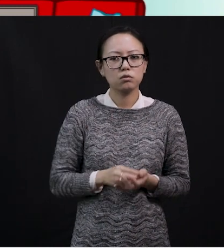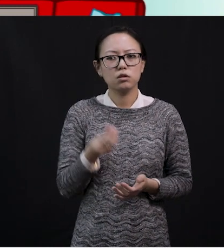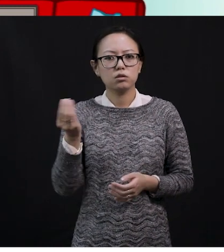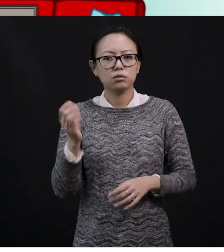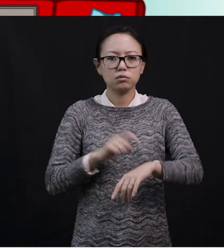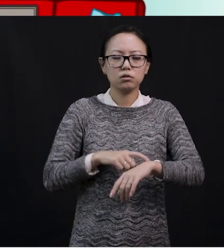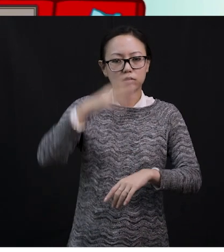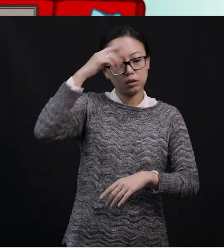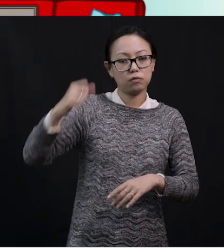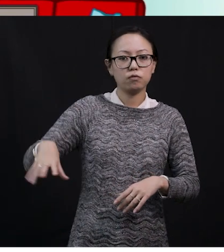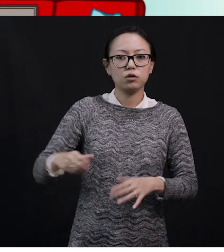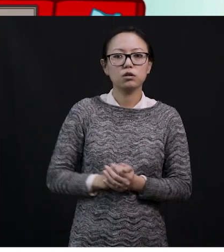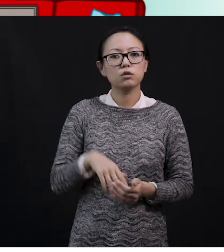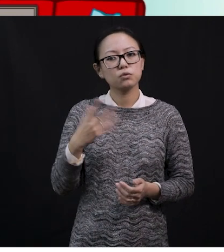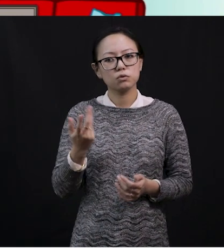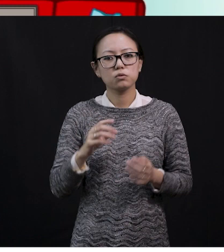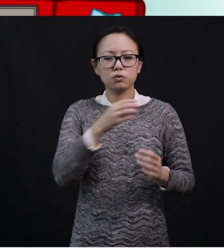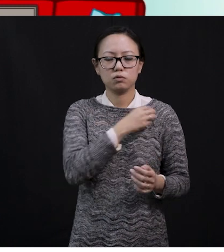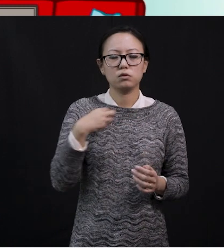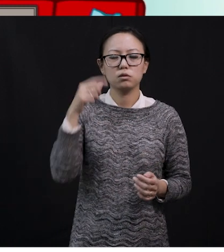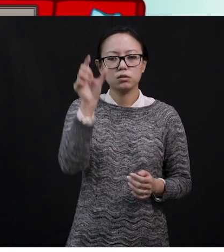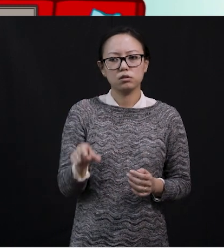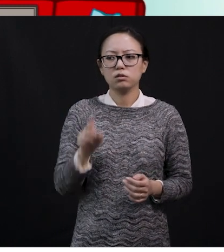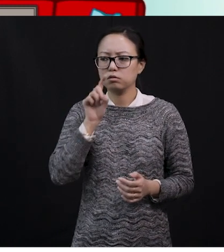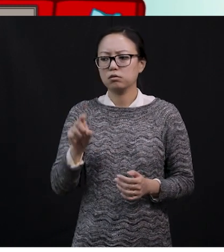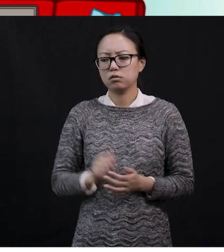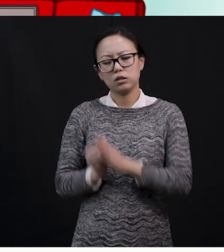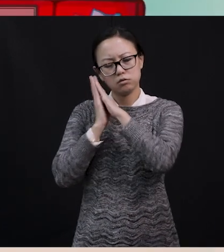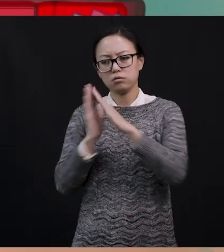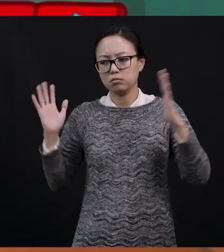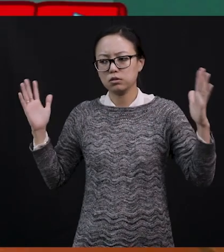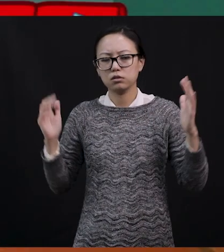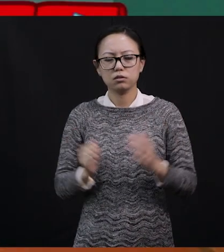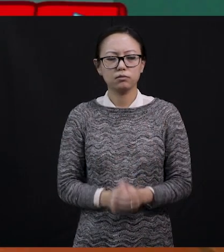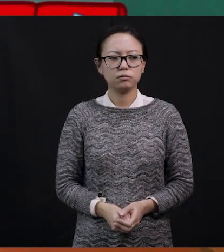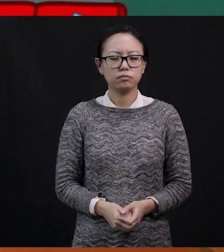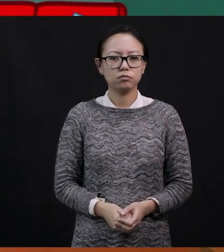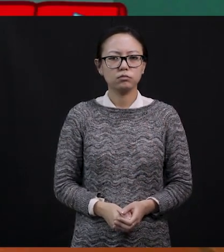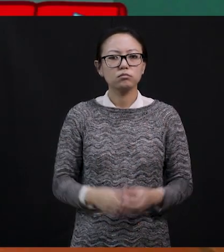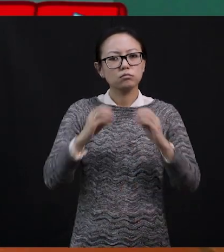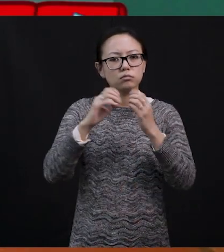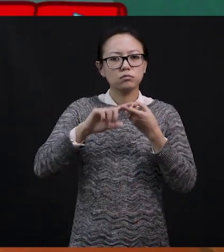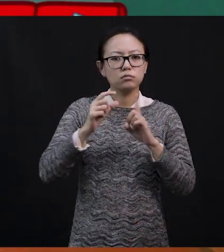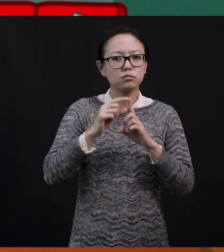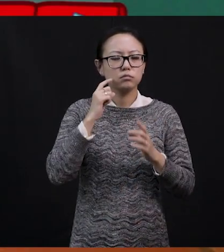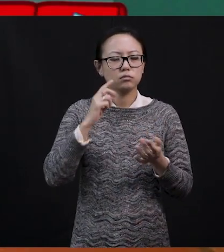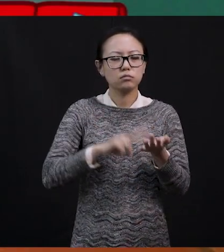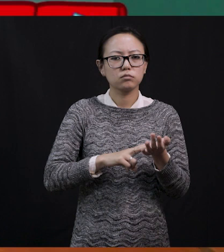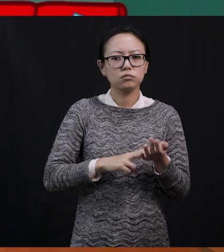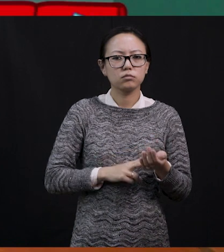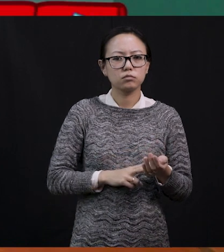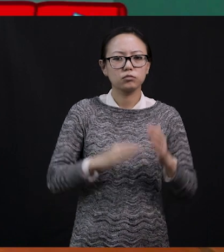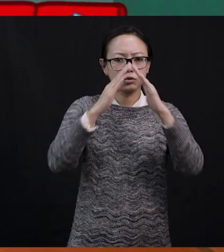very forgetful. So that was the reason why he suggested all this. And Bipin Babu left. At